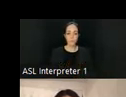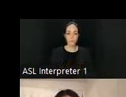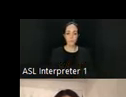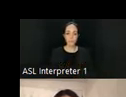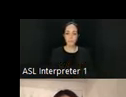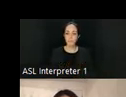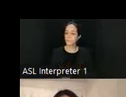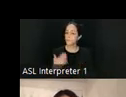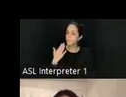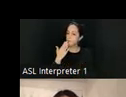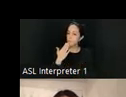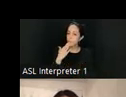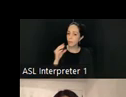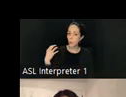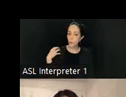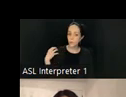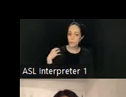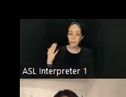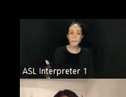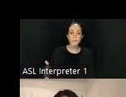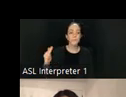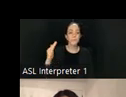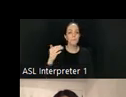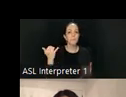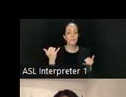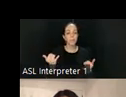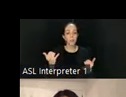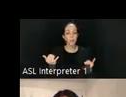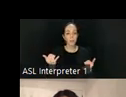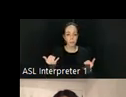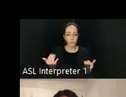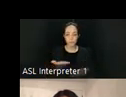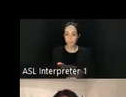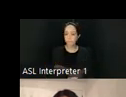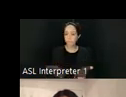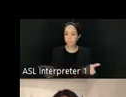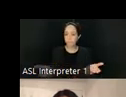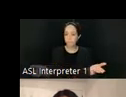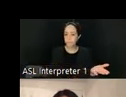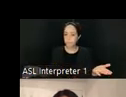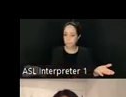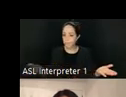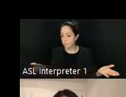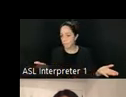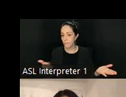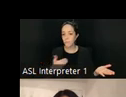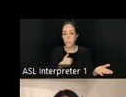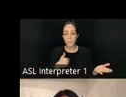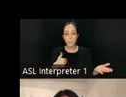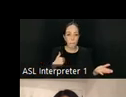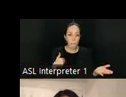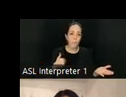Thank you, Co-Chair Tirsa. At this moment, I would like to open the floor for the members and a co-chair